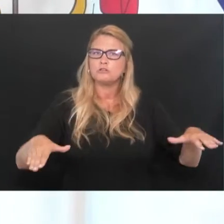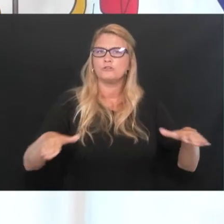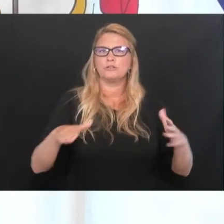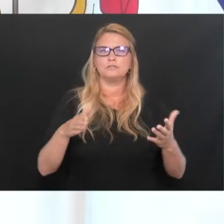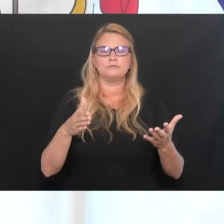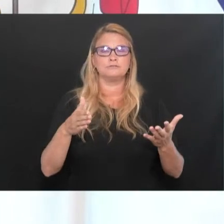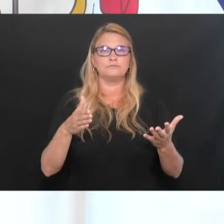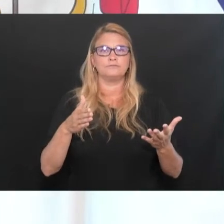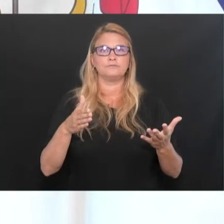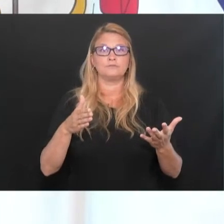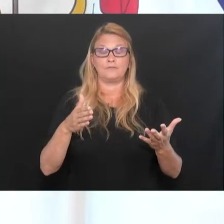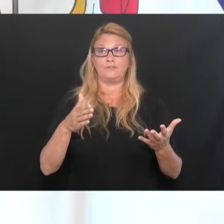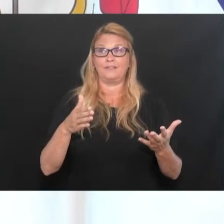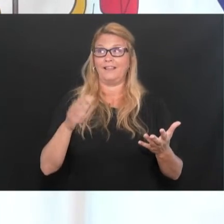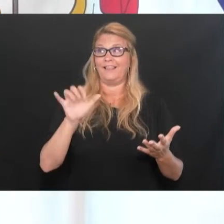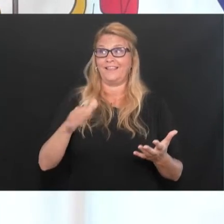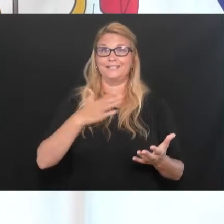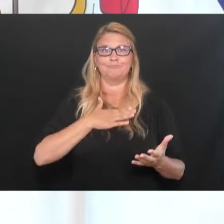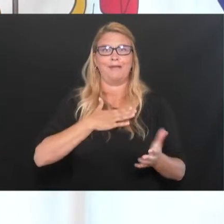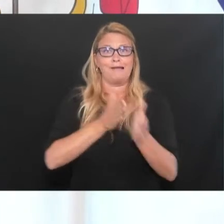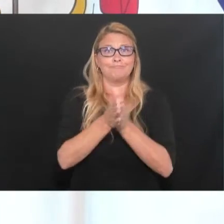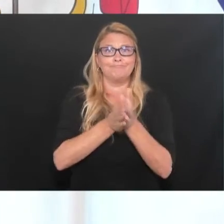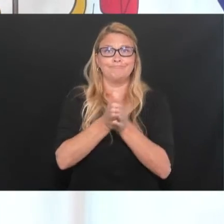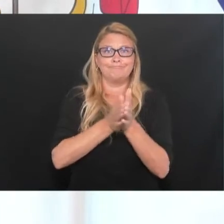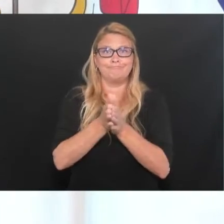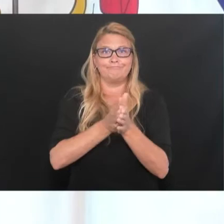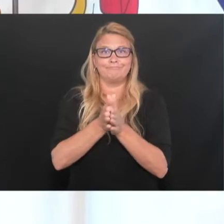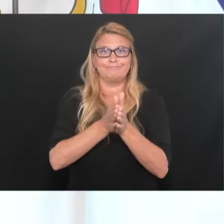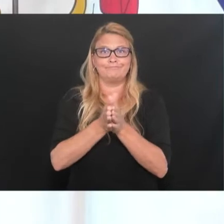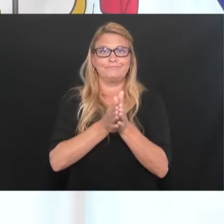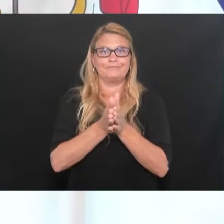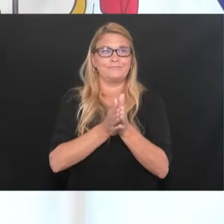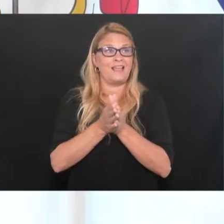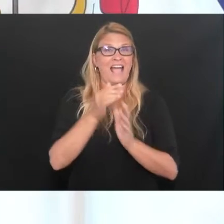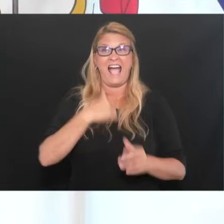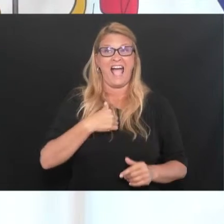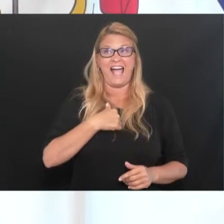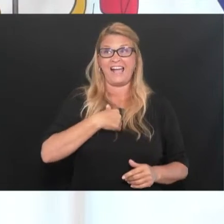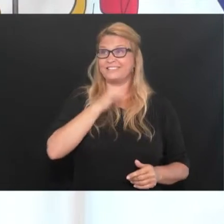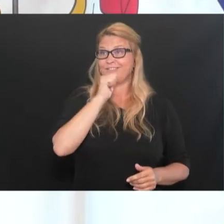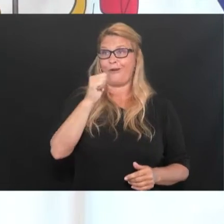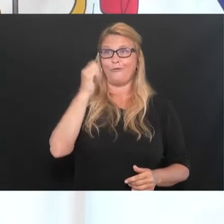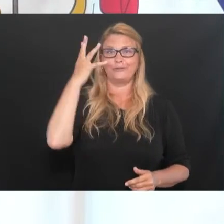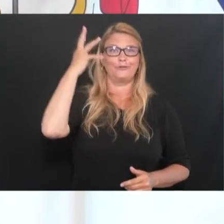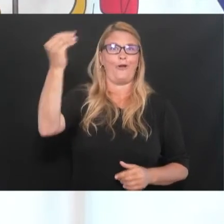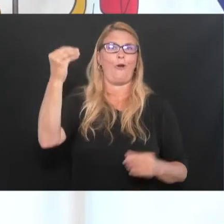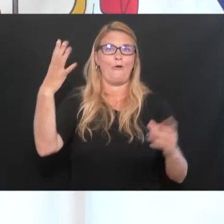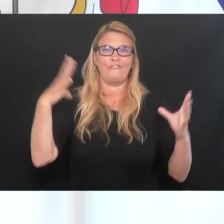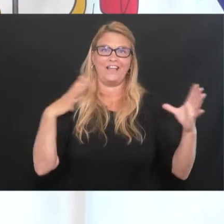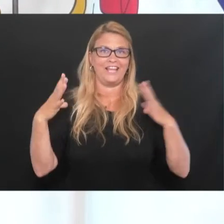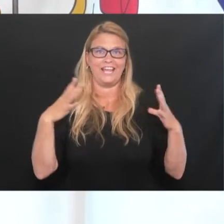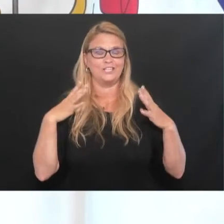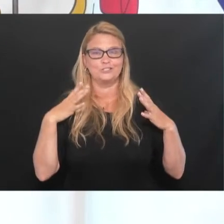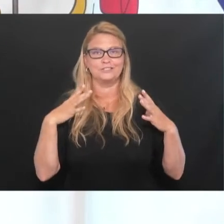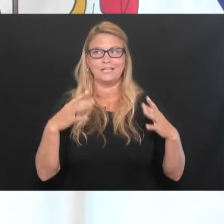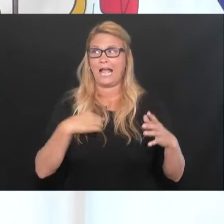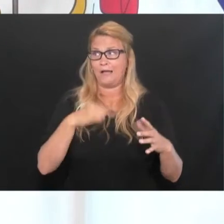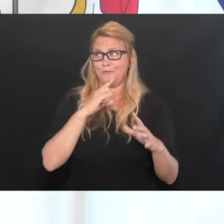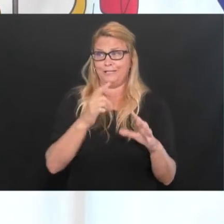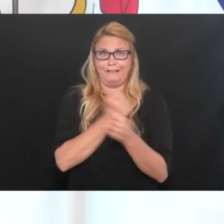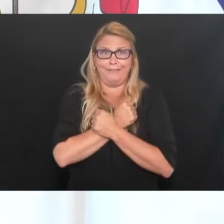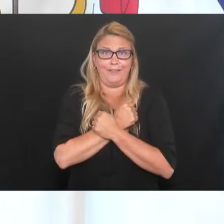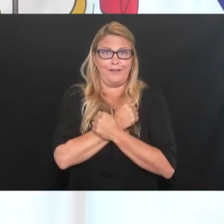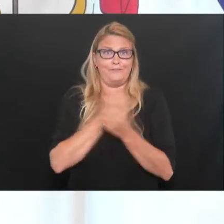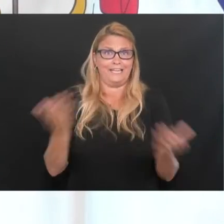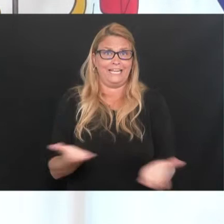it's my engine in a lot of ways. I don't go on vacations, and I don't because I love it here. I mean, why